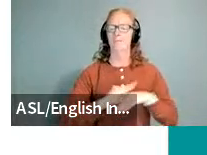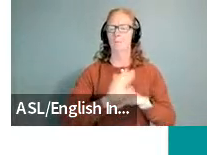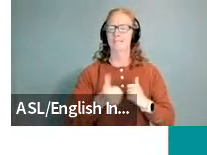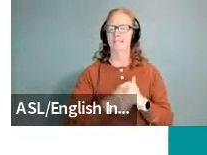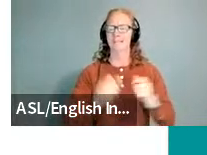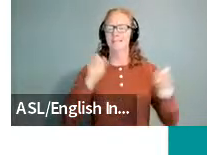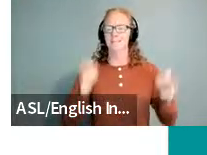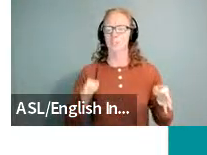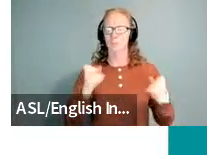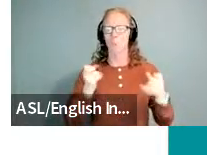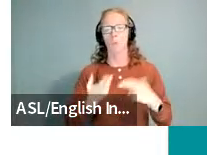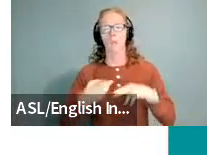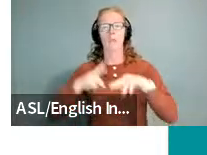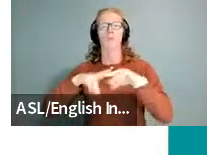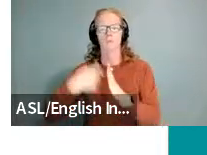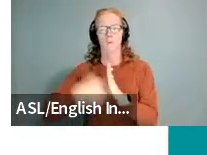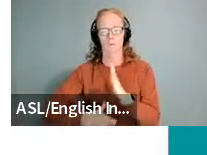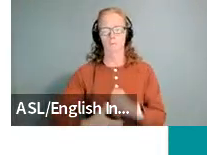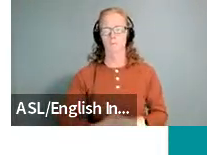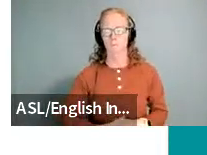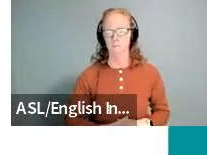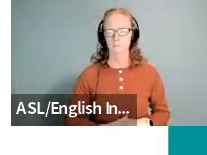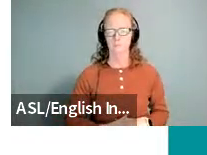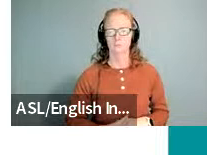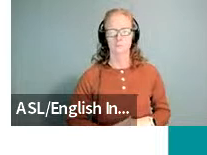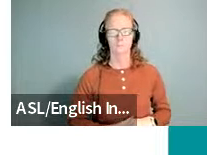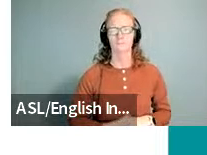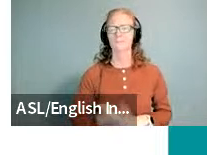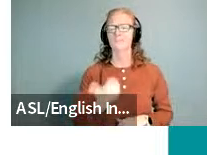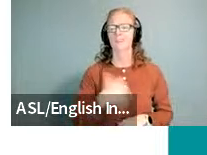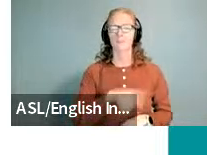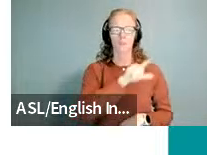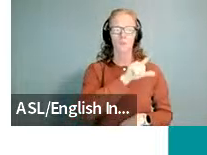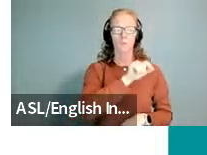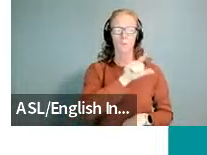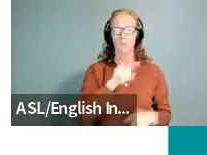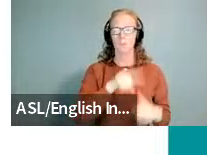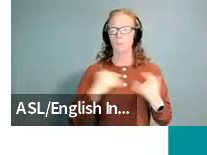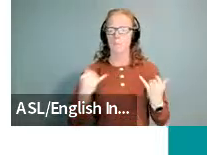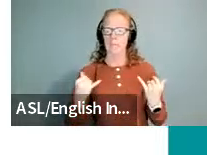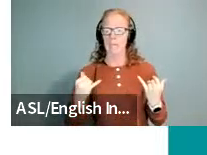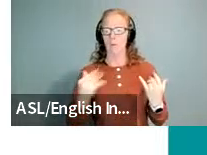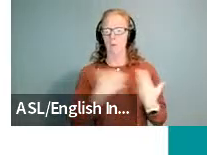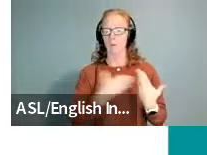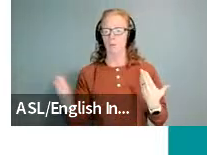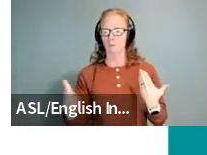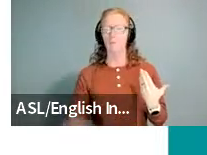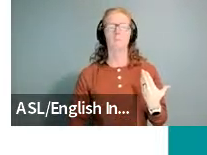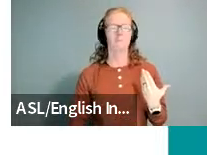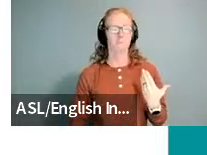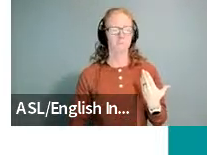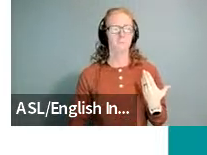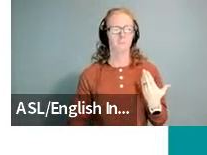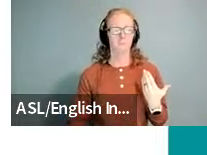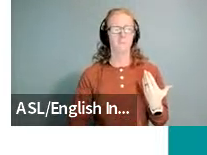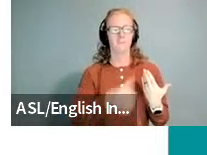cost that we see from even the 2020 timeframe are since that late 2020 timeframe